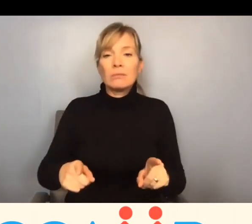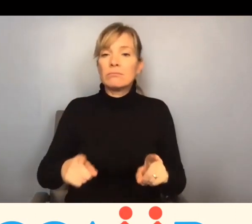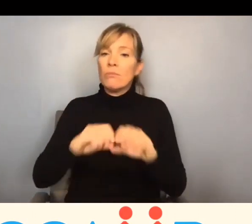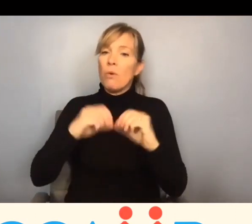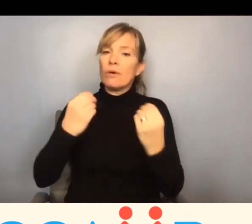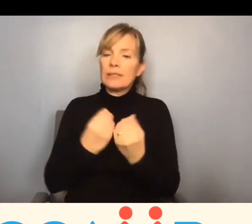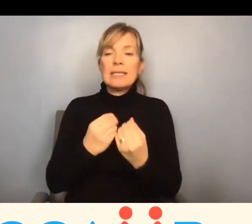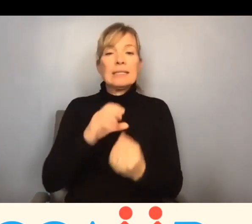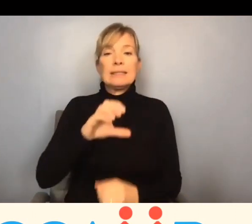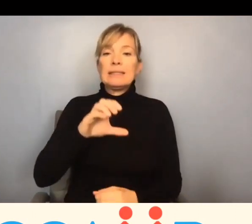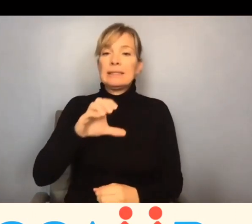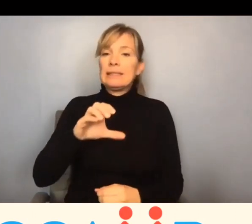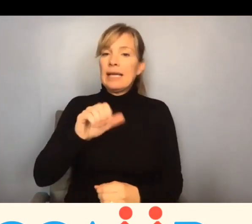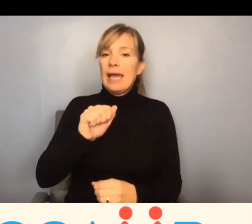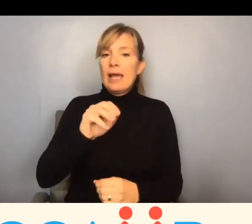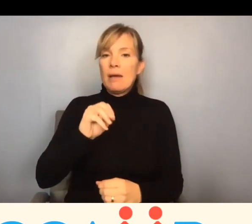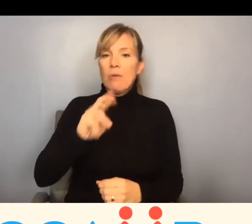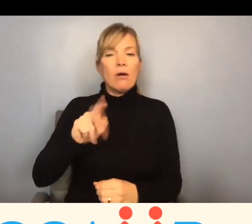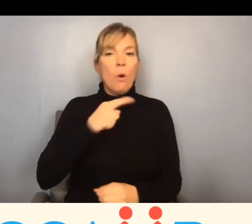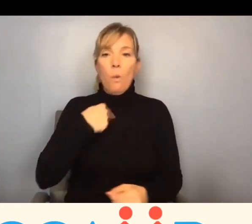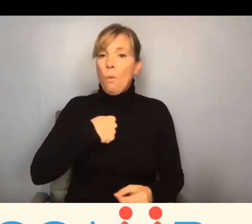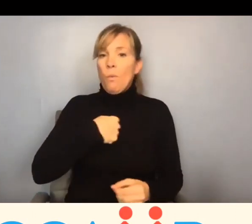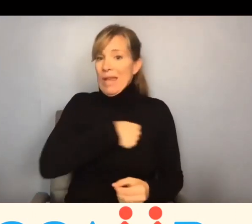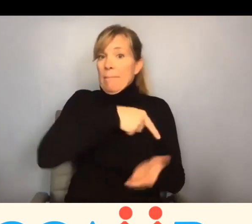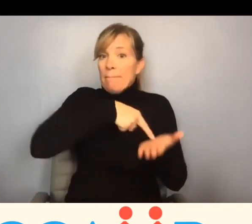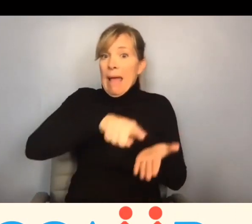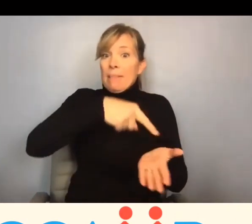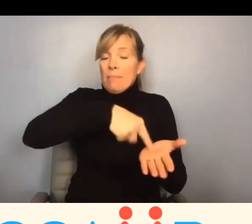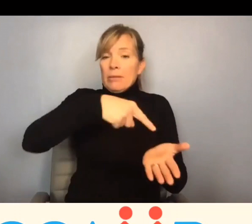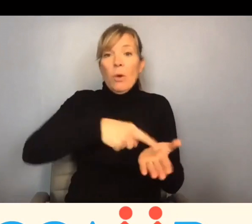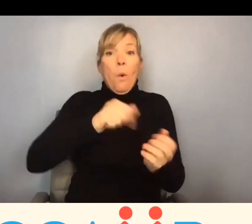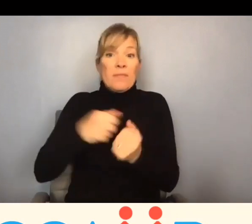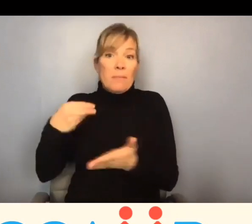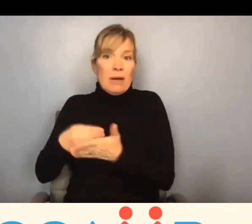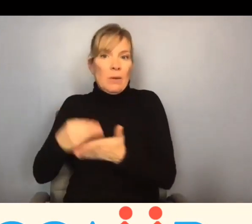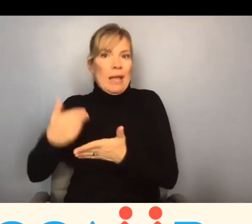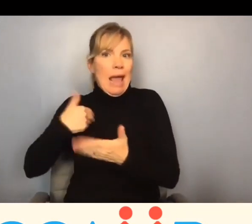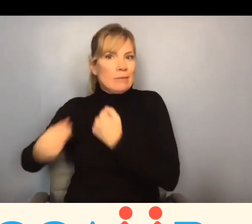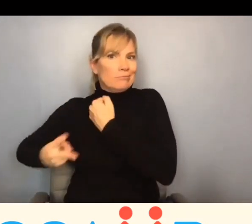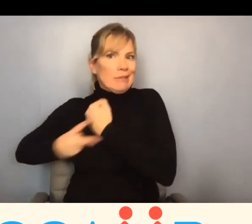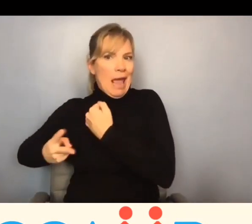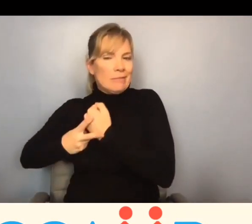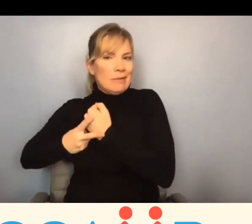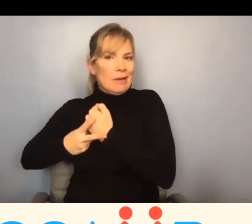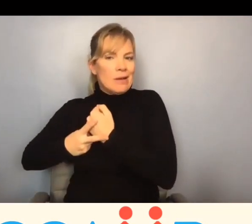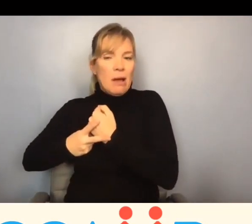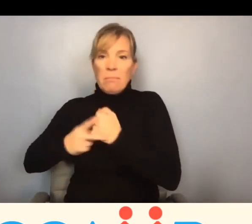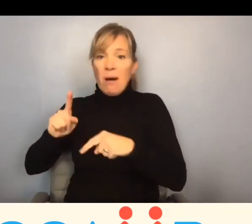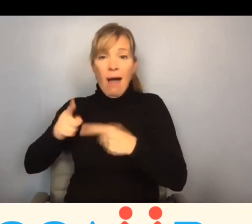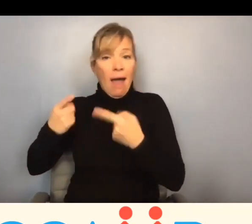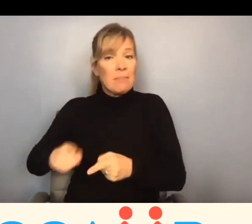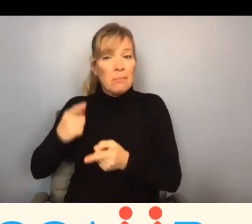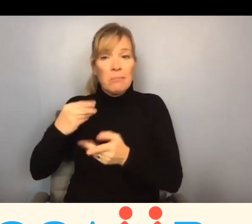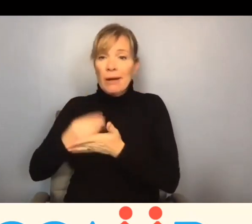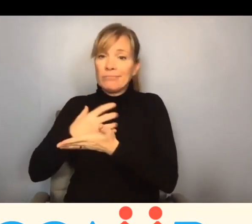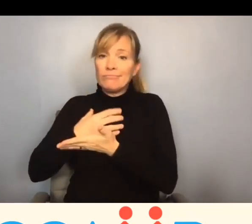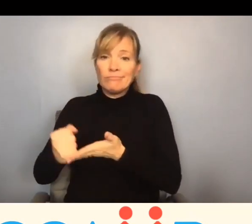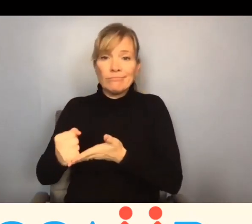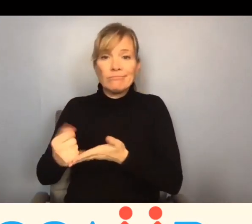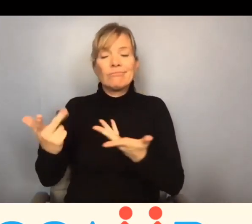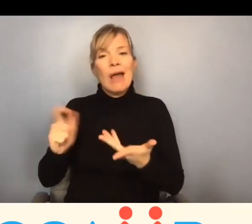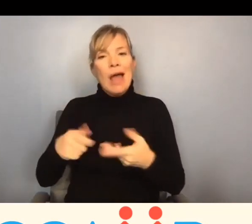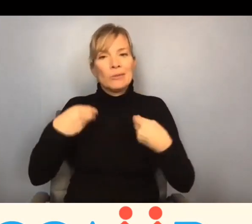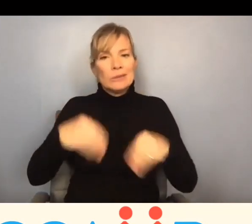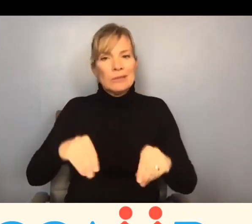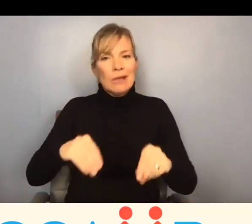organization, CCAMR, paid those bills and with the money that we had on reserves, and we ran out of money finally and had to sell the group